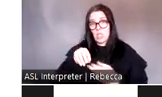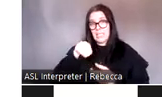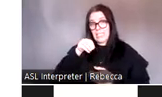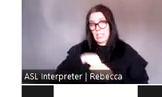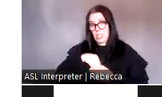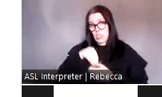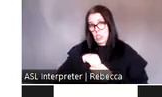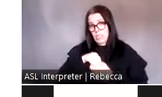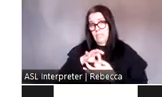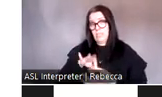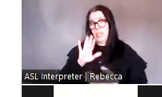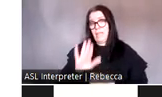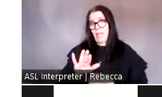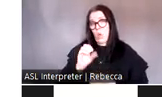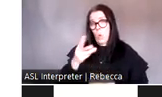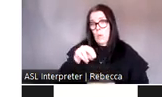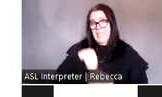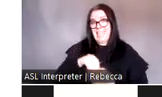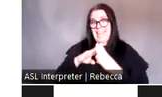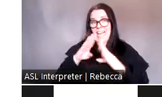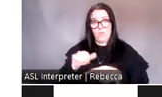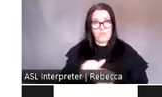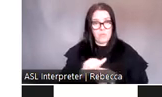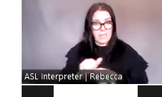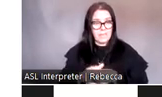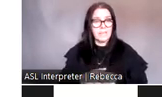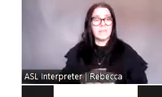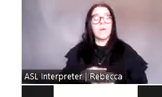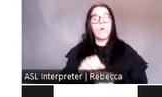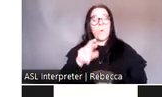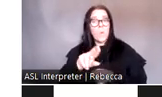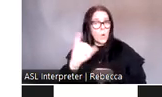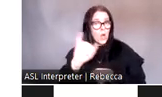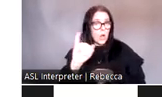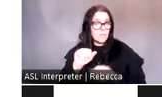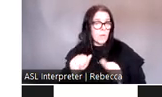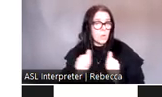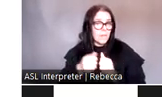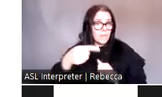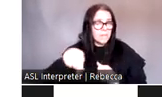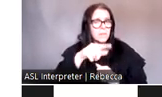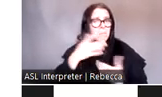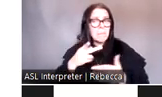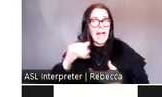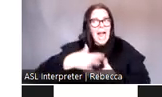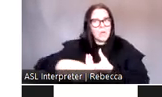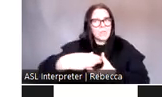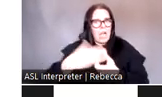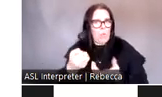program, or possibly available to people like you and I who might want to engage with their micro-credentials.